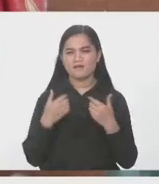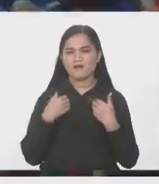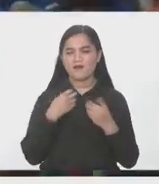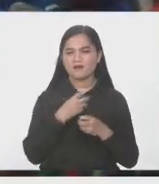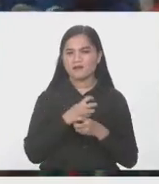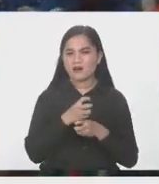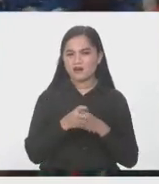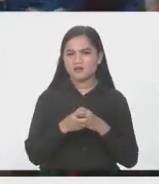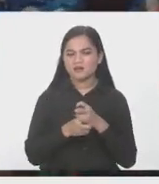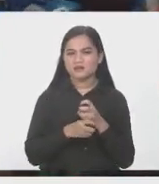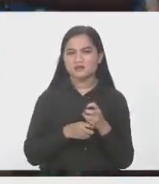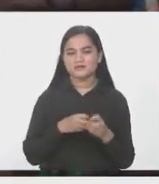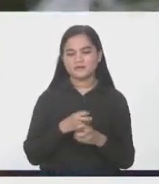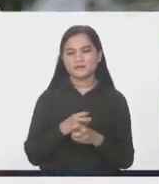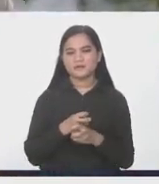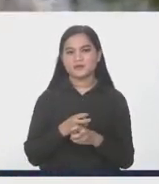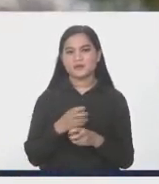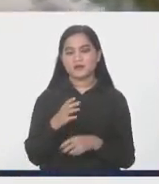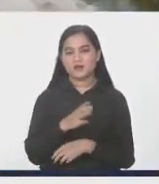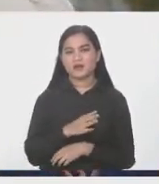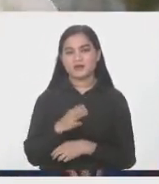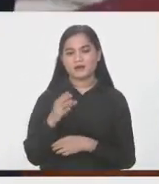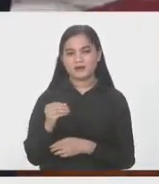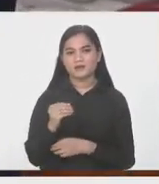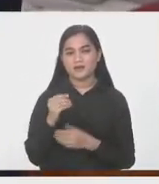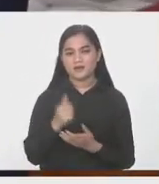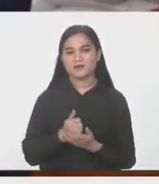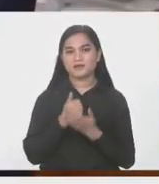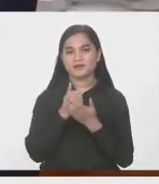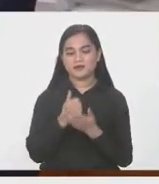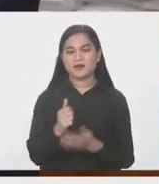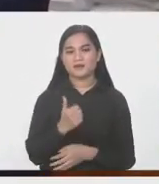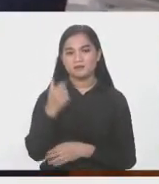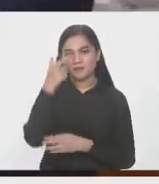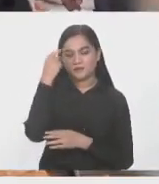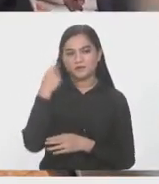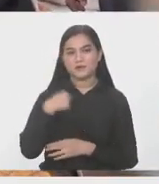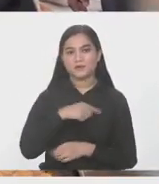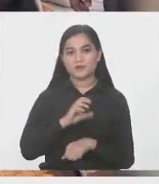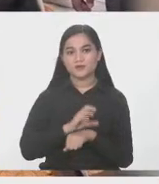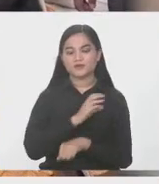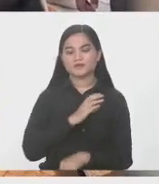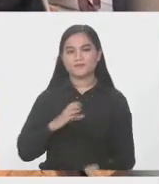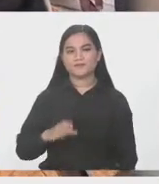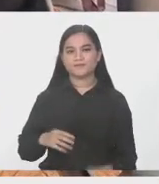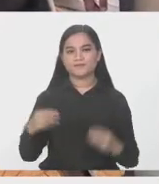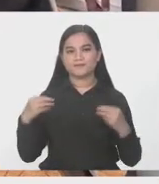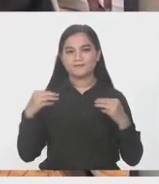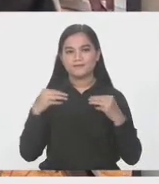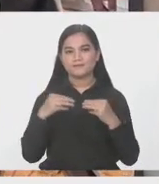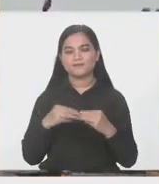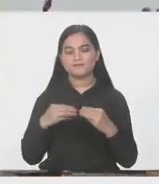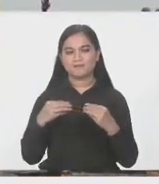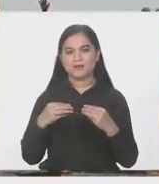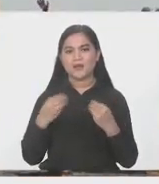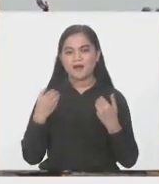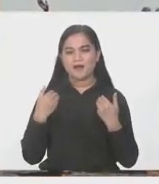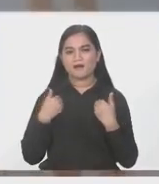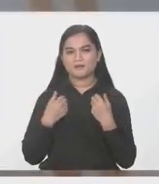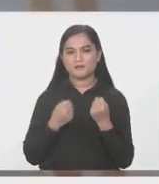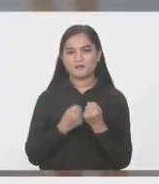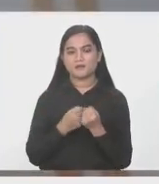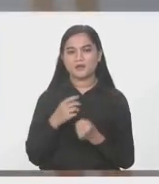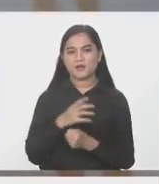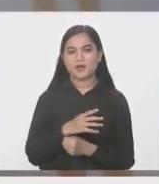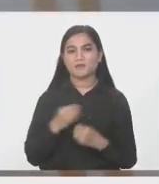so is the intensity to aid others because we, Church of Christ members, are motivated by faith in